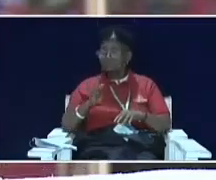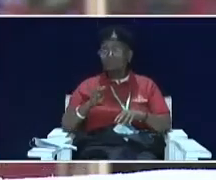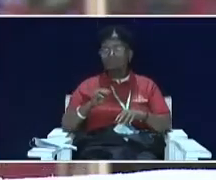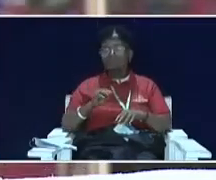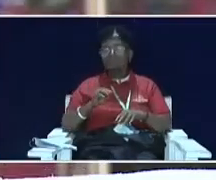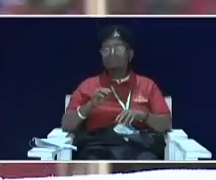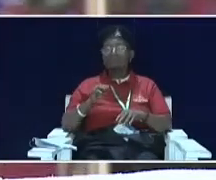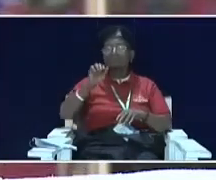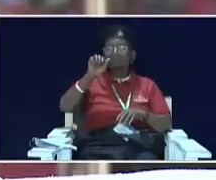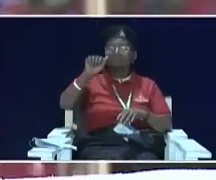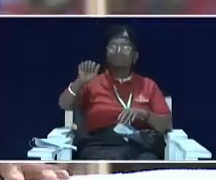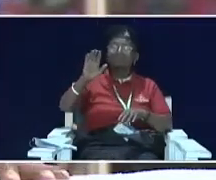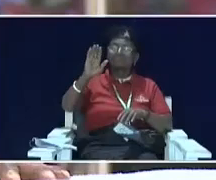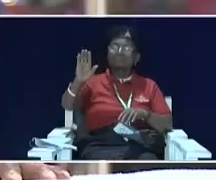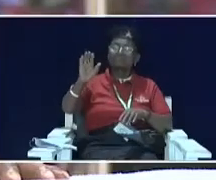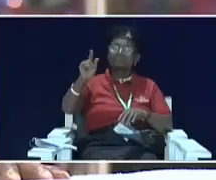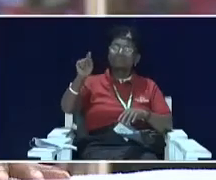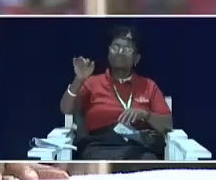Activate my potential.